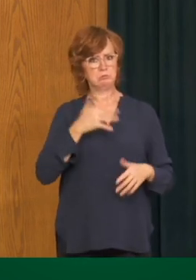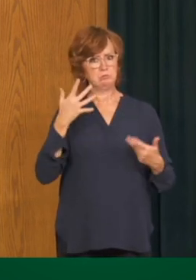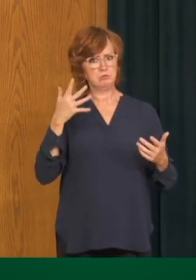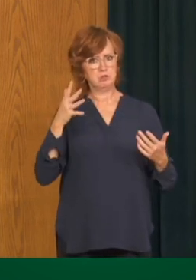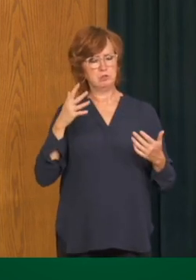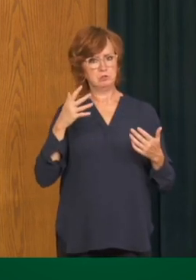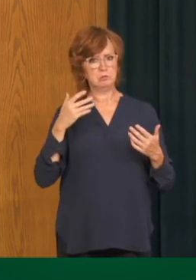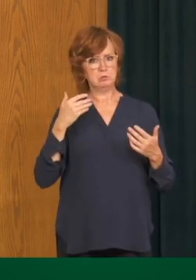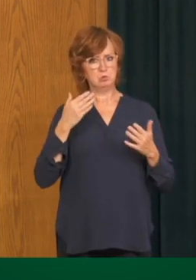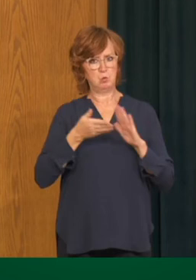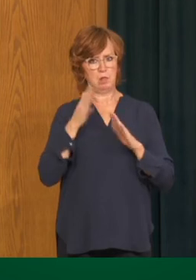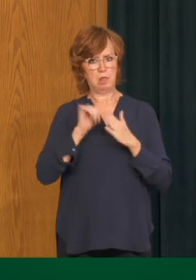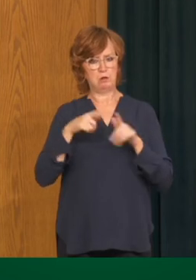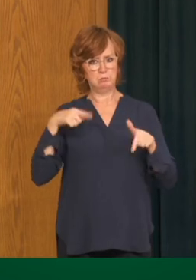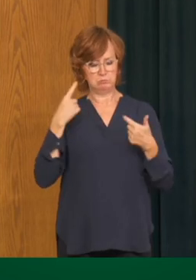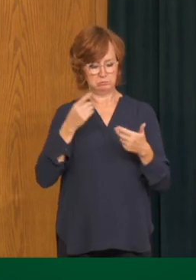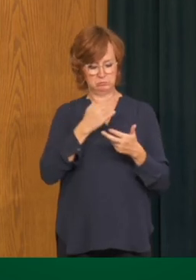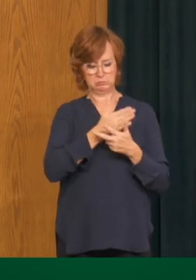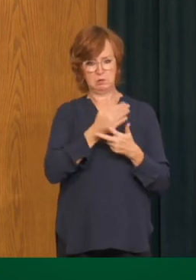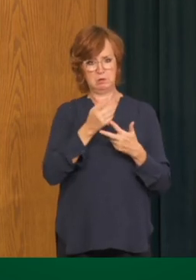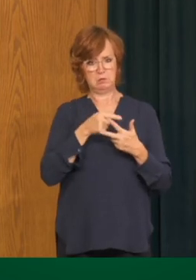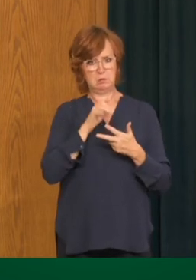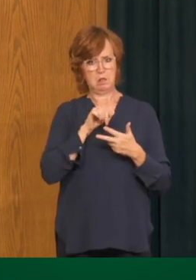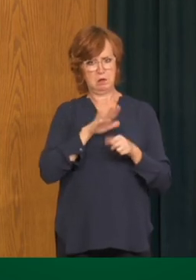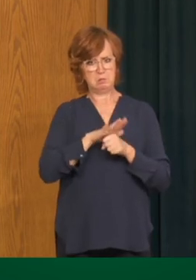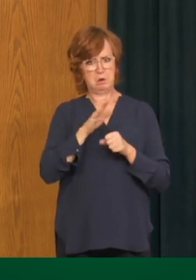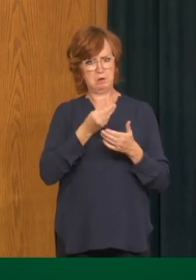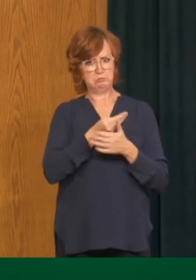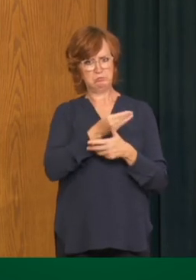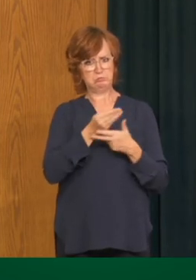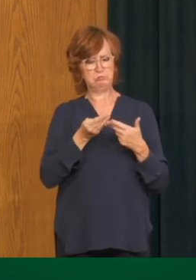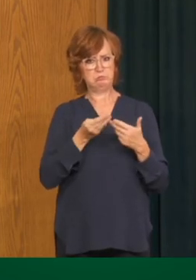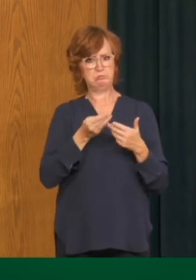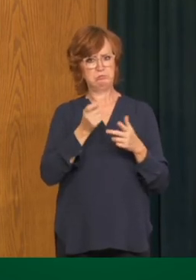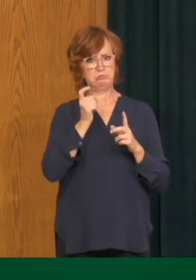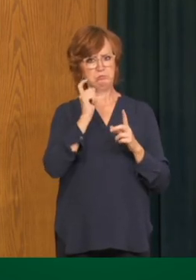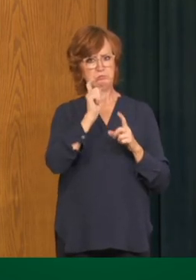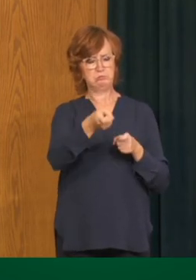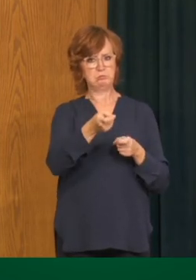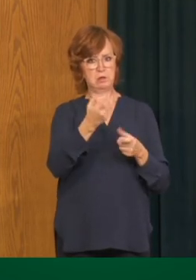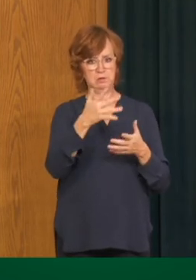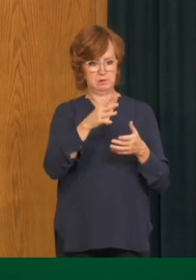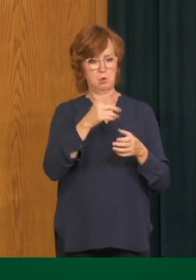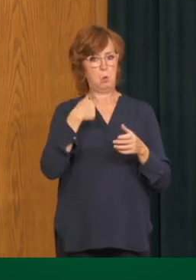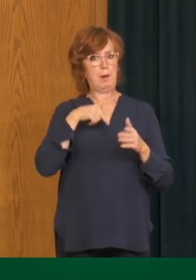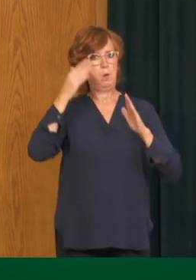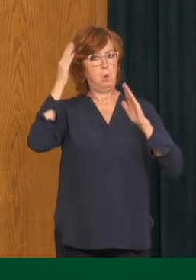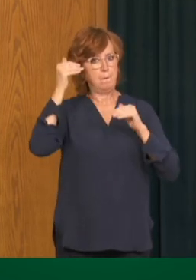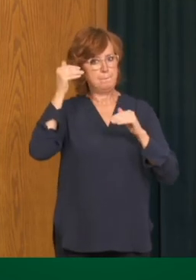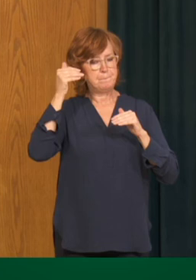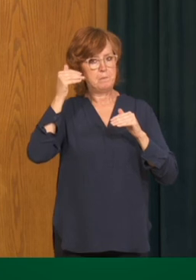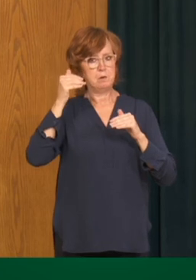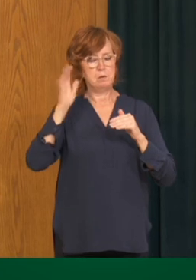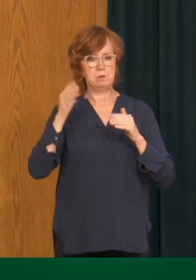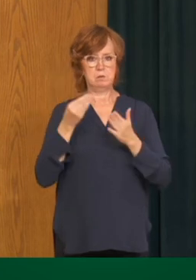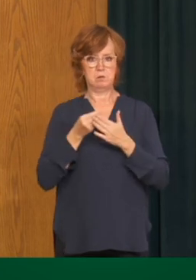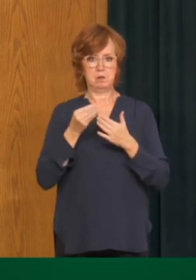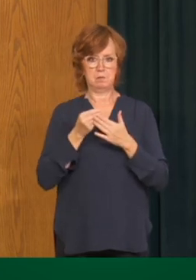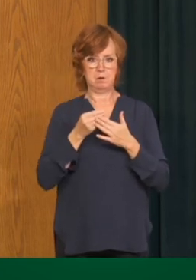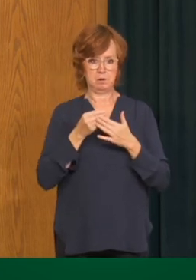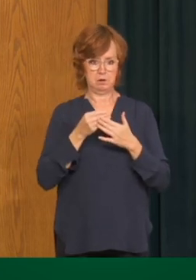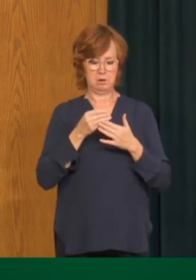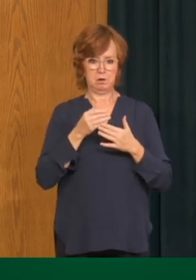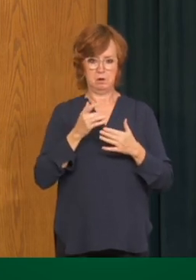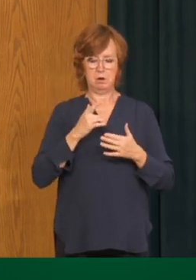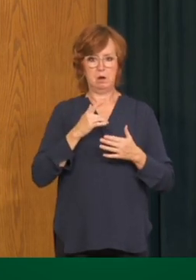province. So the funding that we have provided, it is our hope that funding should further bolster the